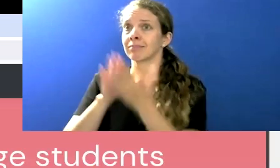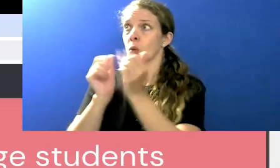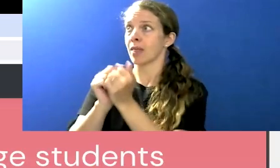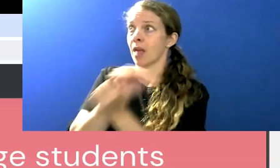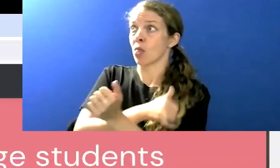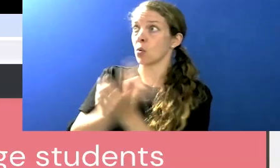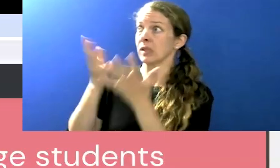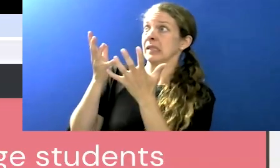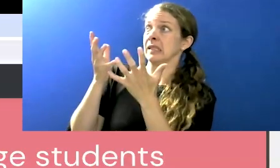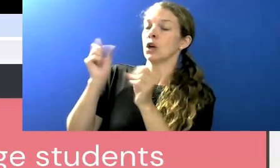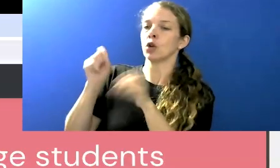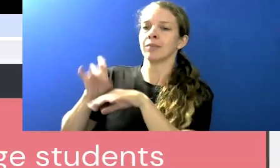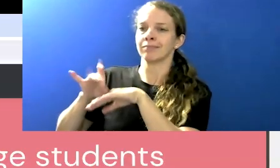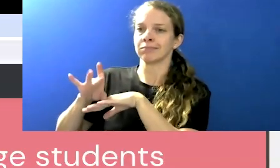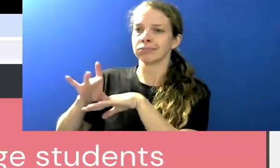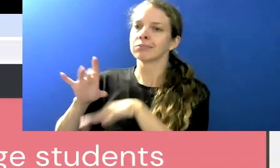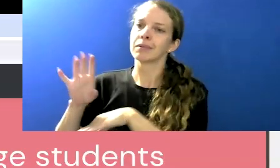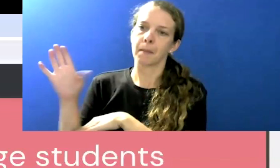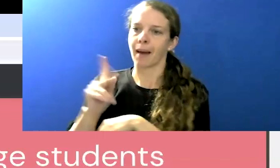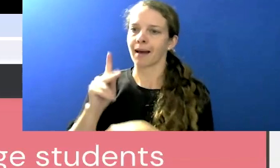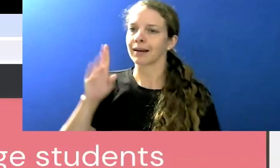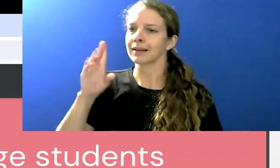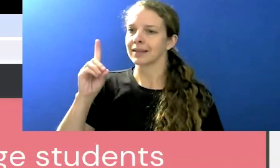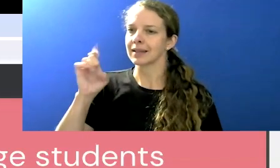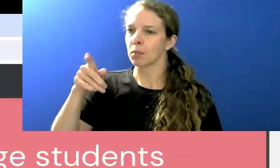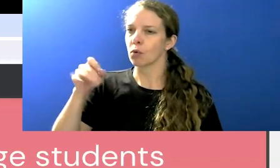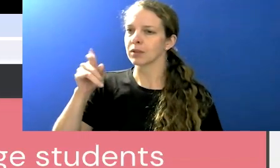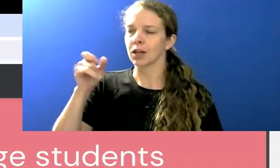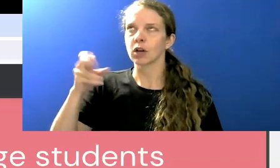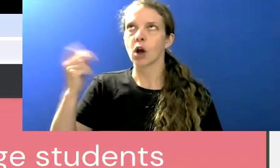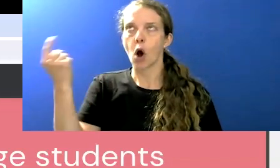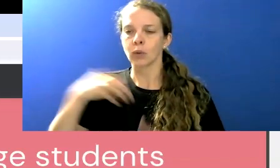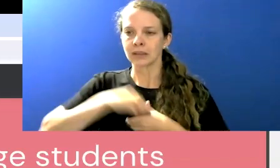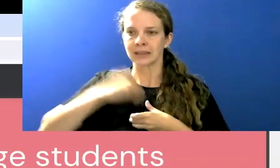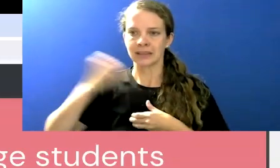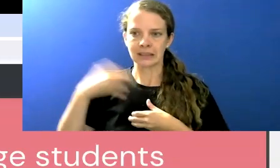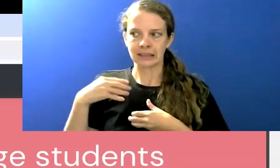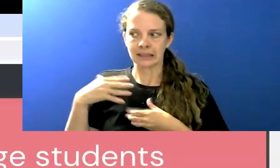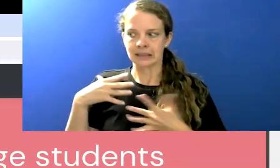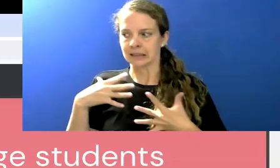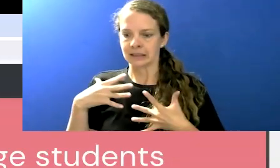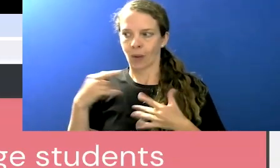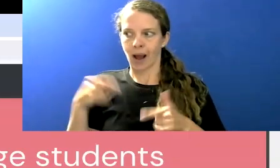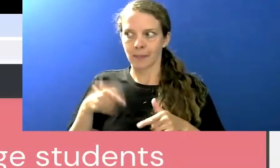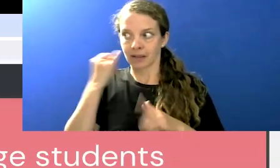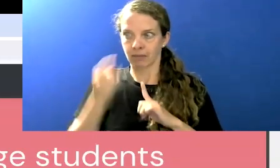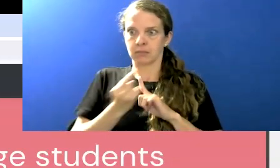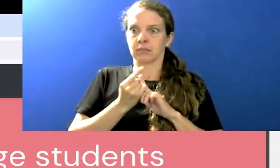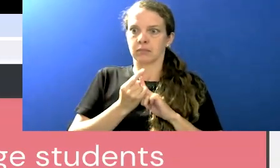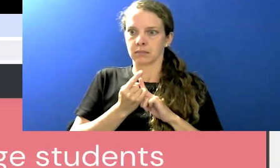end in deportation. So they are always with that fear of what would happen if something, if I